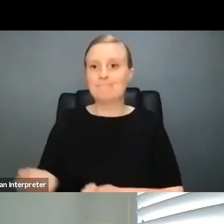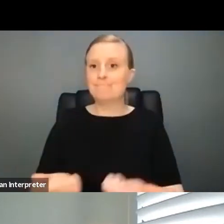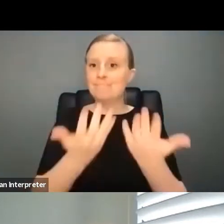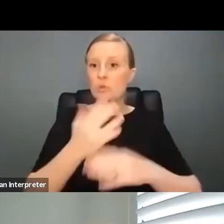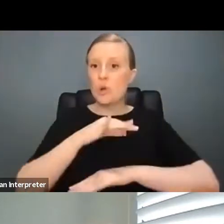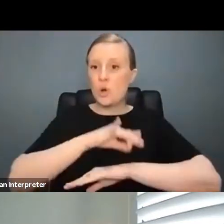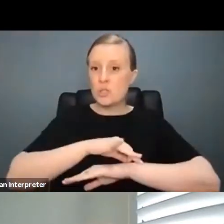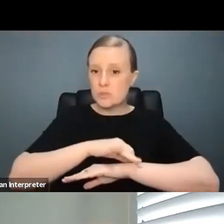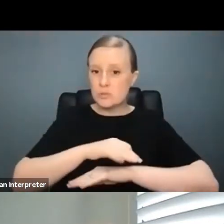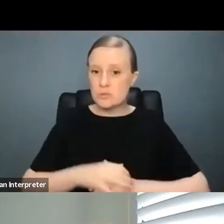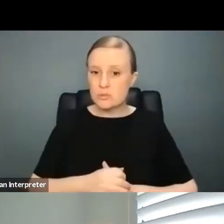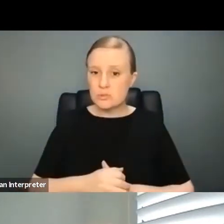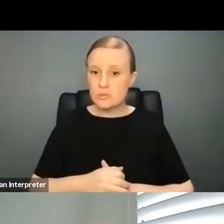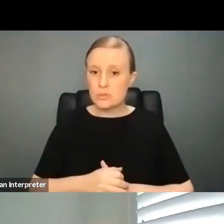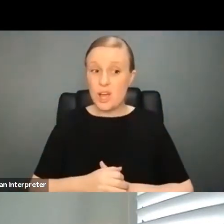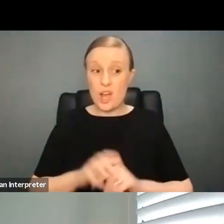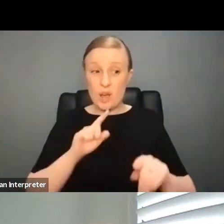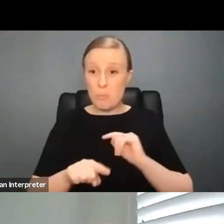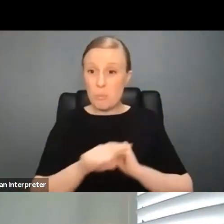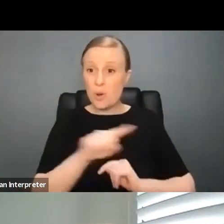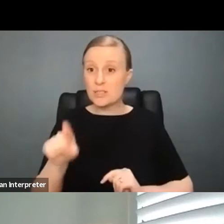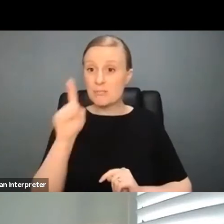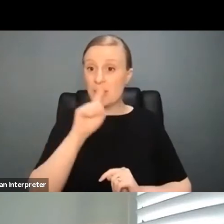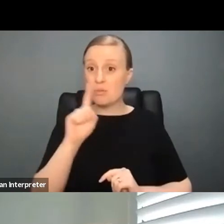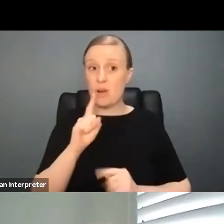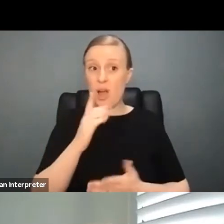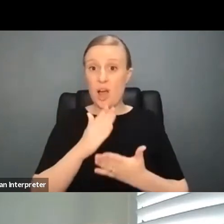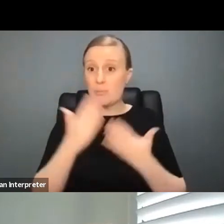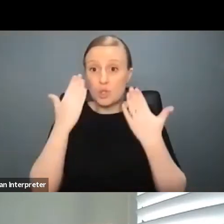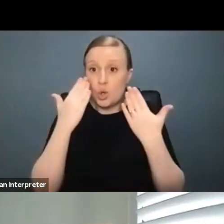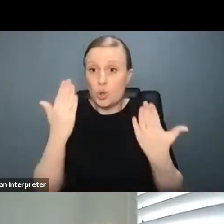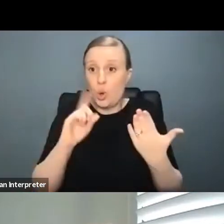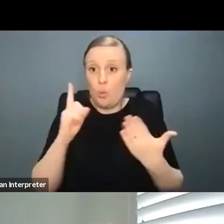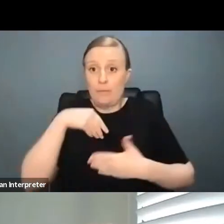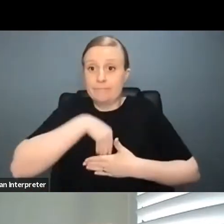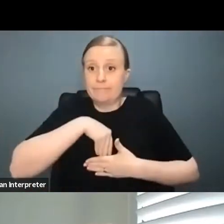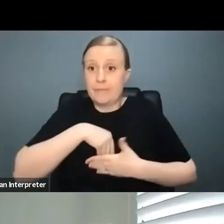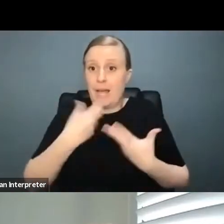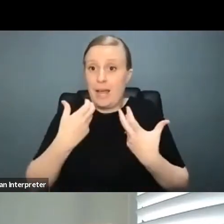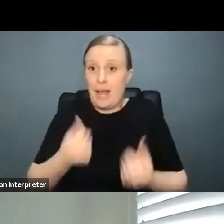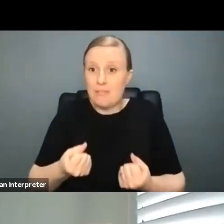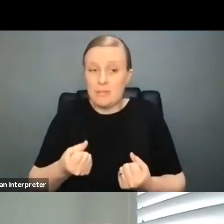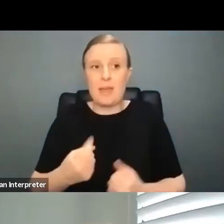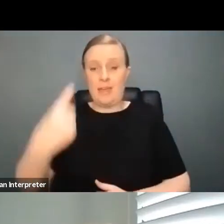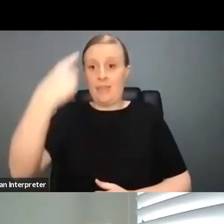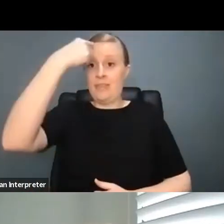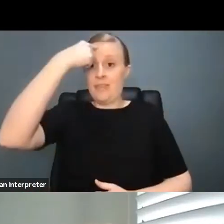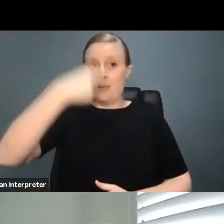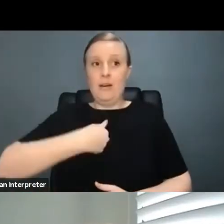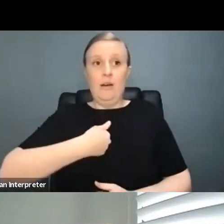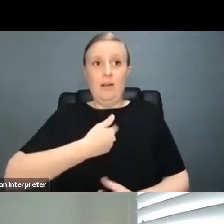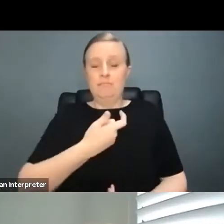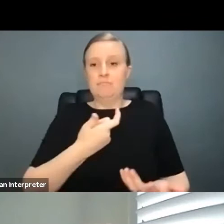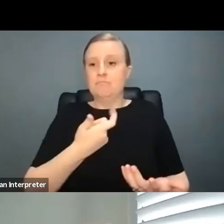majority, seem not to know what they had ingested, suggesting that the product that they've used or obtained had other drugs. 50%